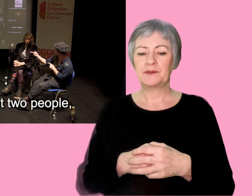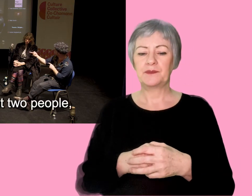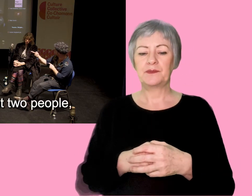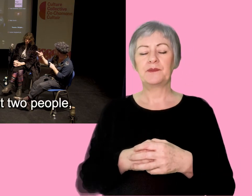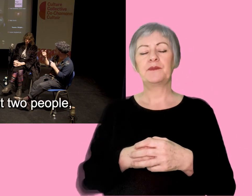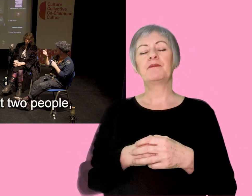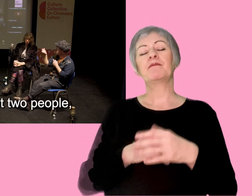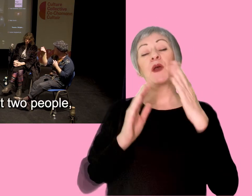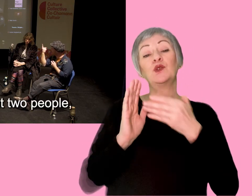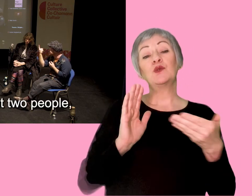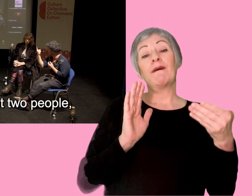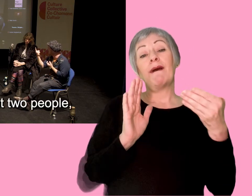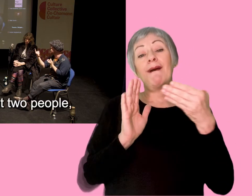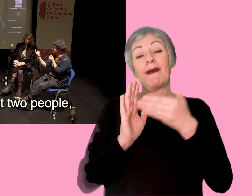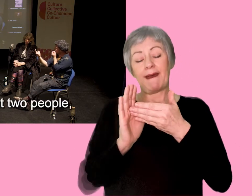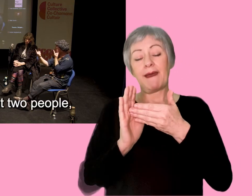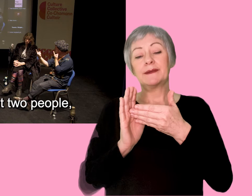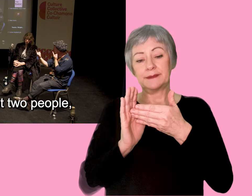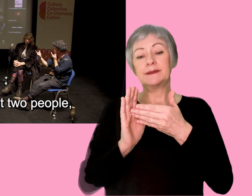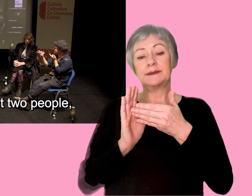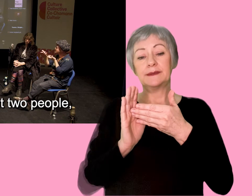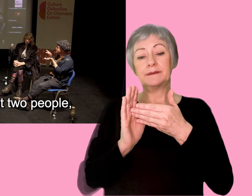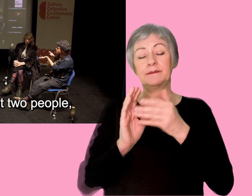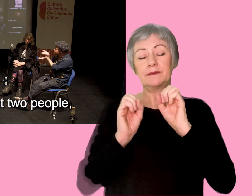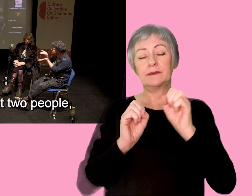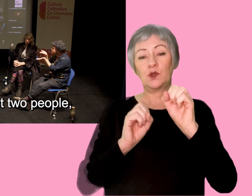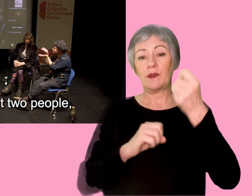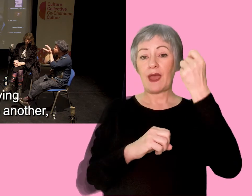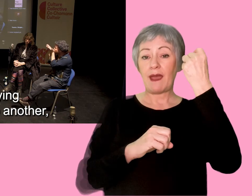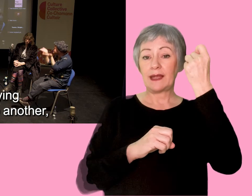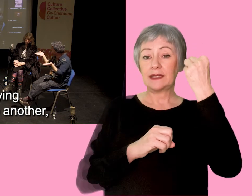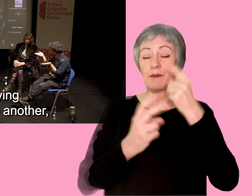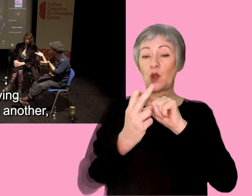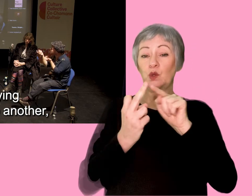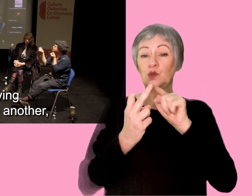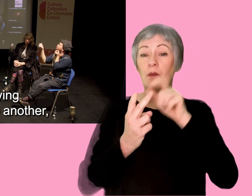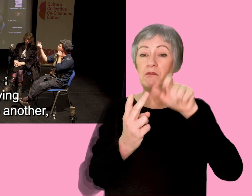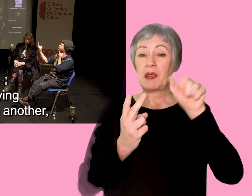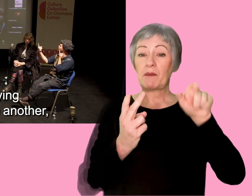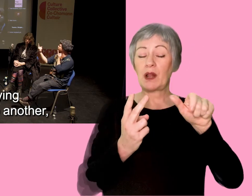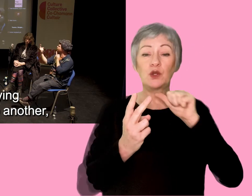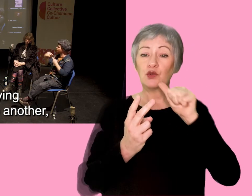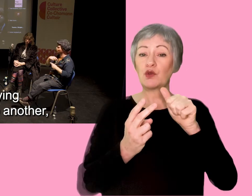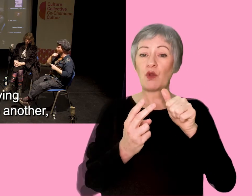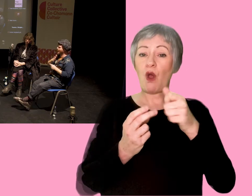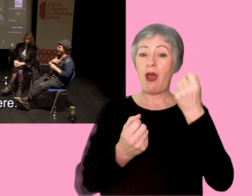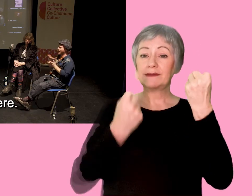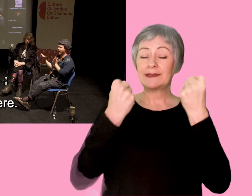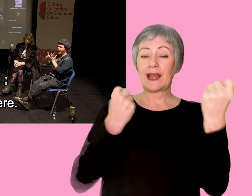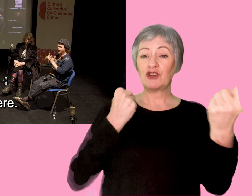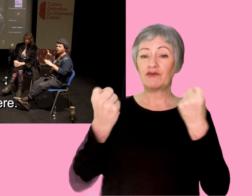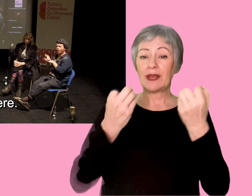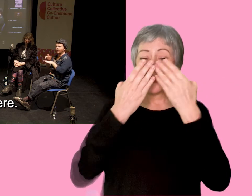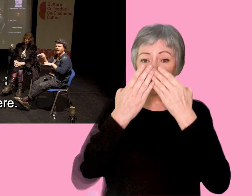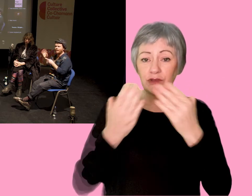To add on to the idea about two people that you were saying not understanding one another if